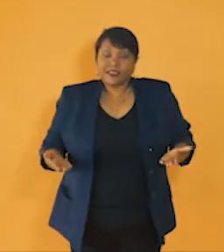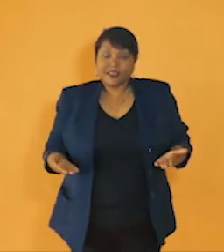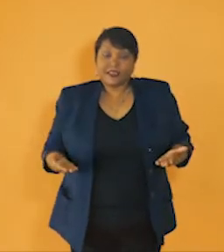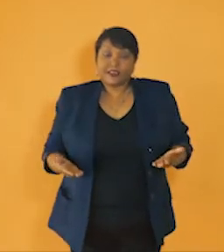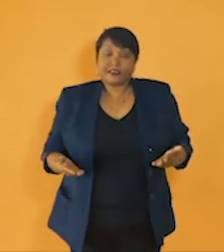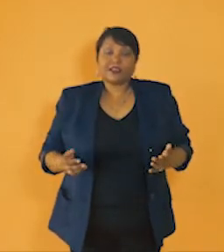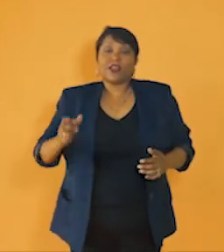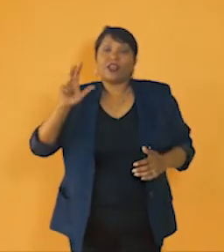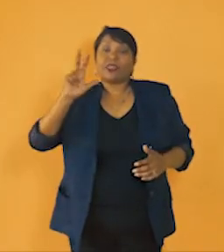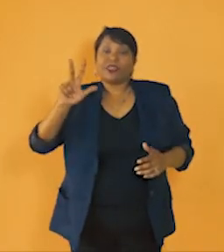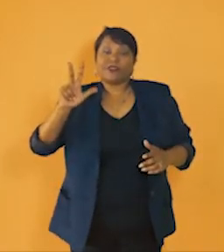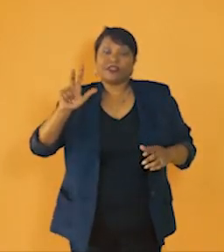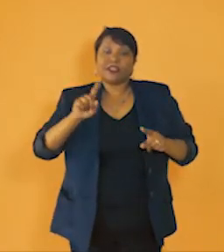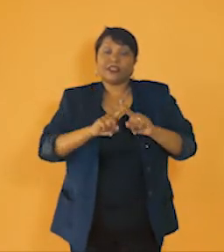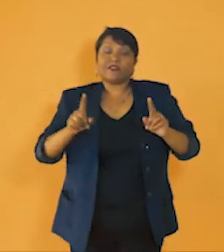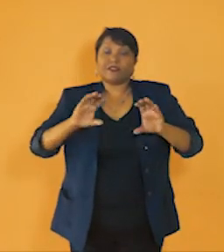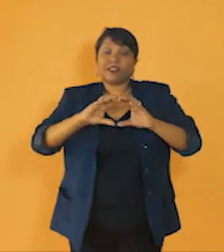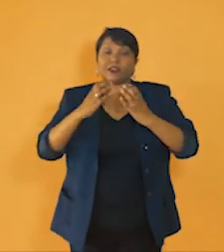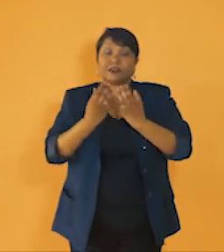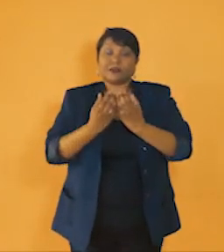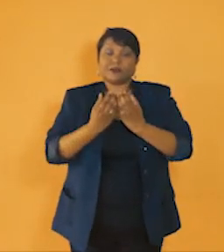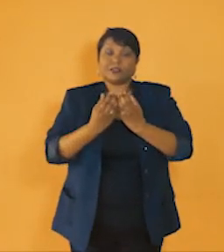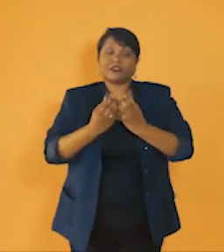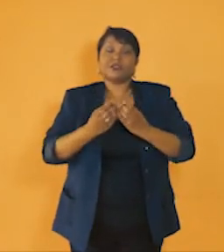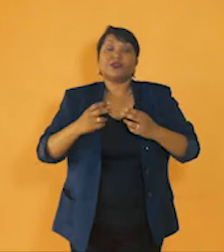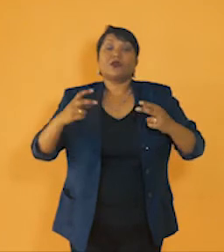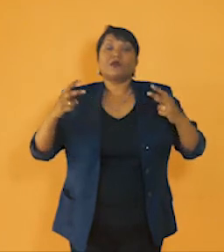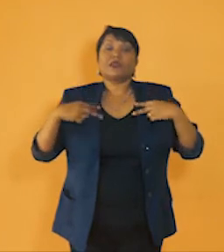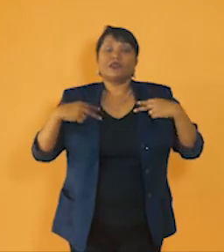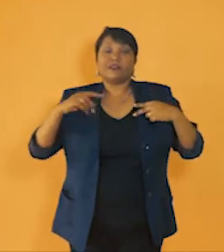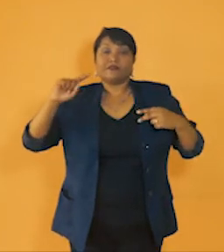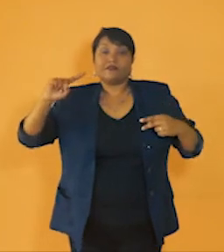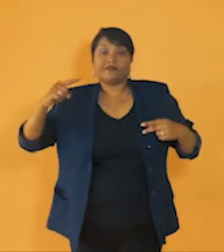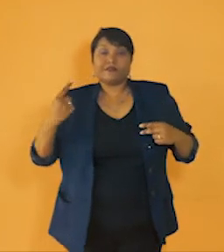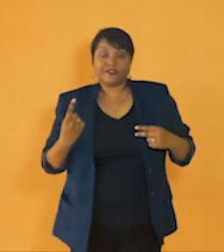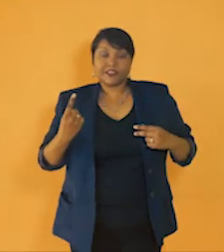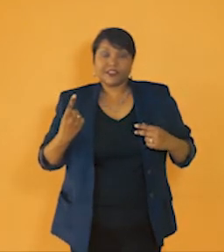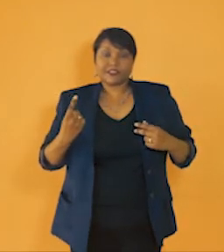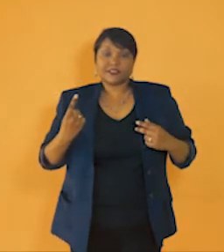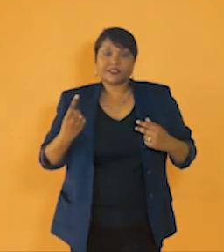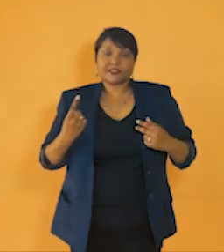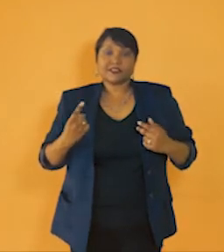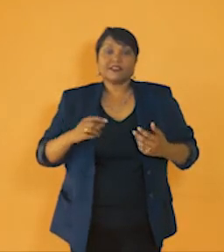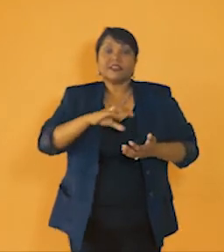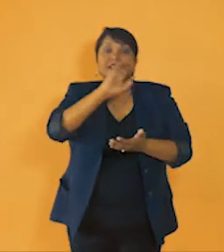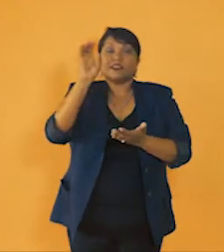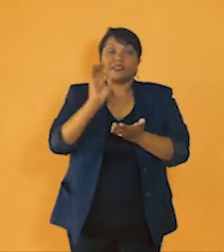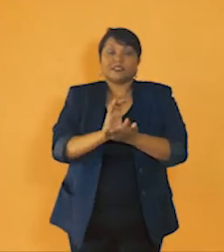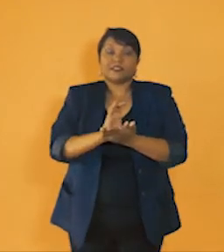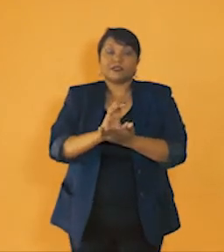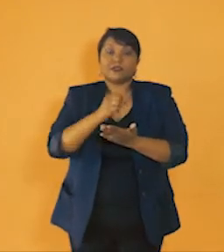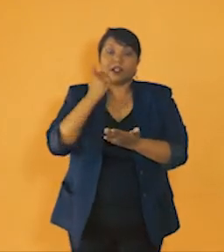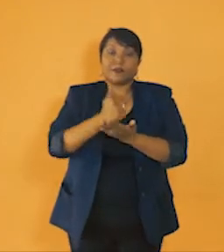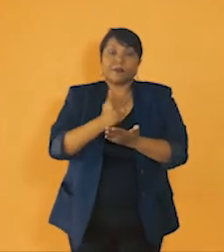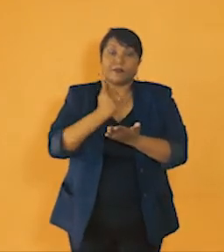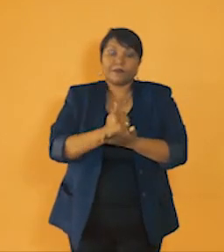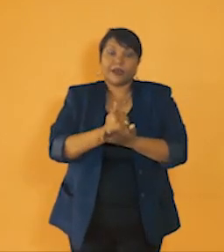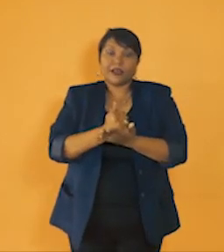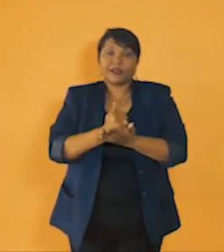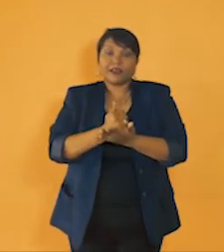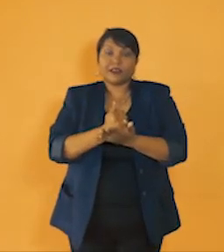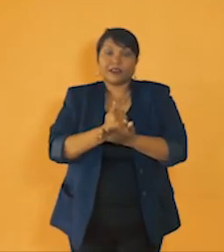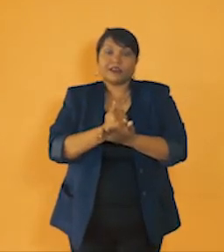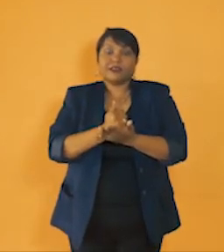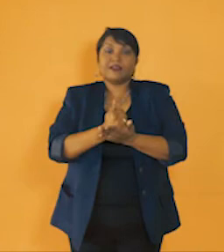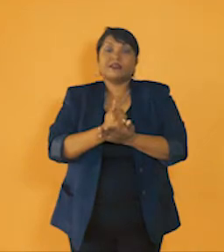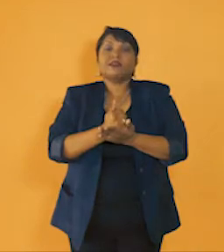three financial supervisory authorities within Trinidad and Tobago's Financial Obligations Regulations 2010 are